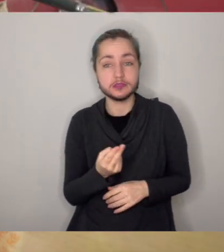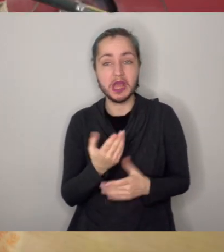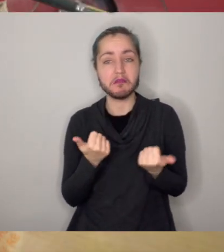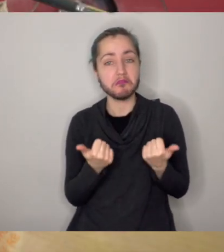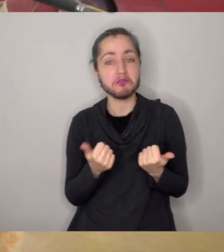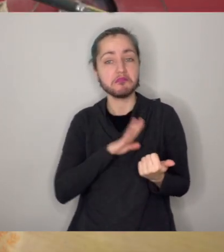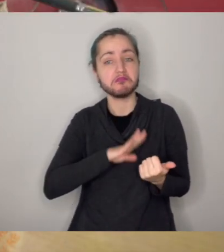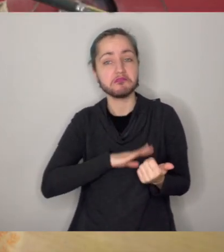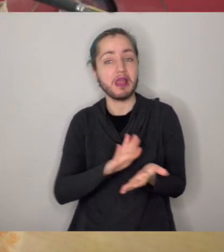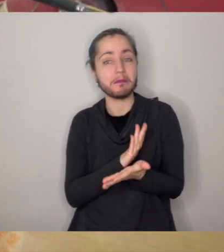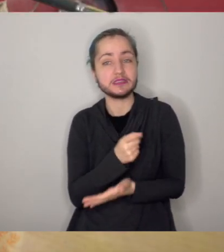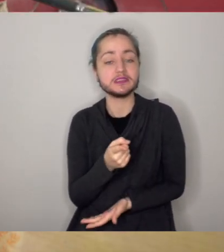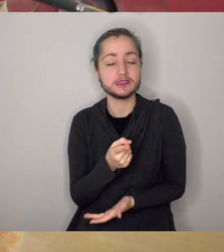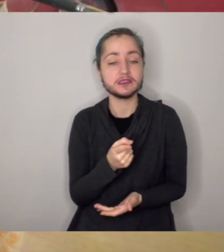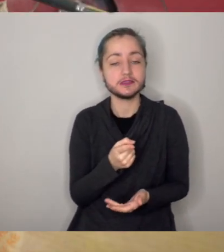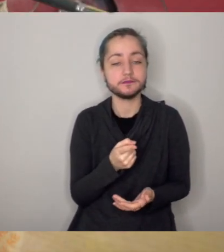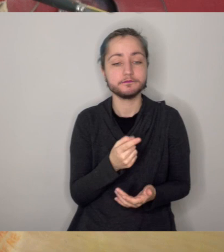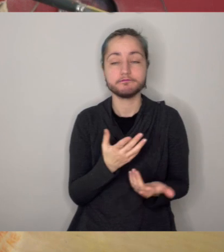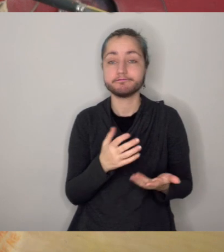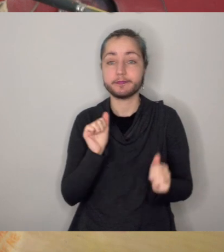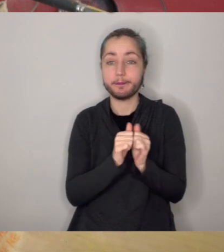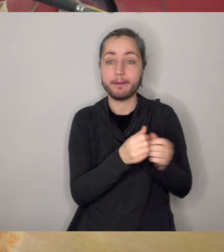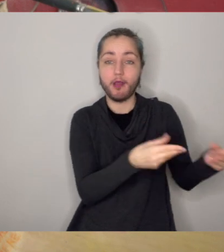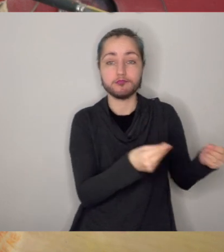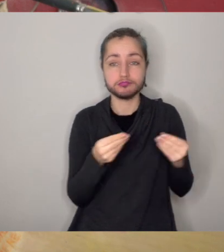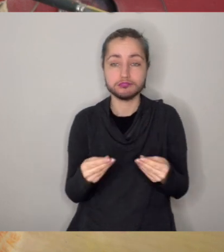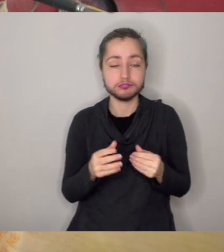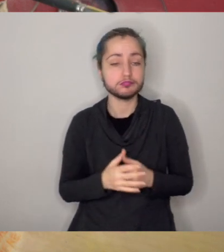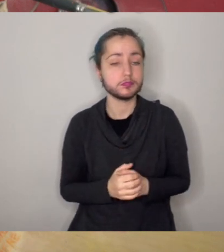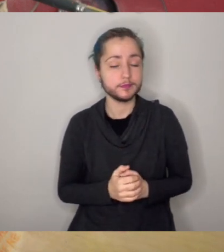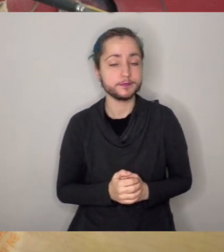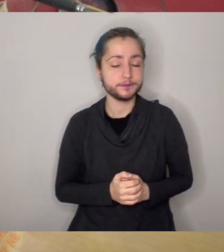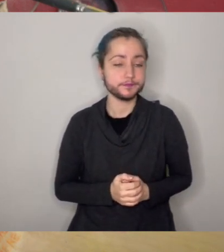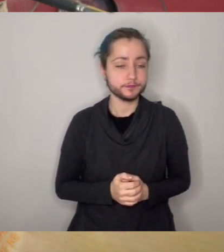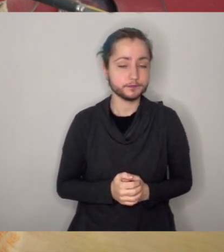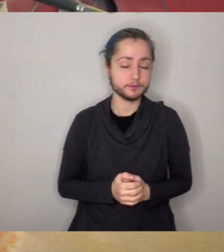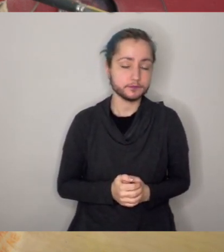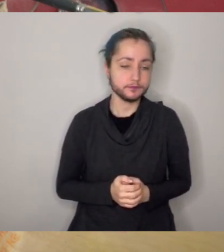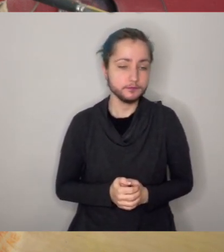And then once you have a design that you're happy with, you take your piece of paper.